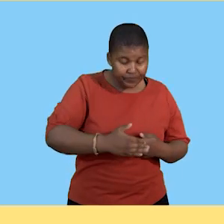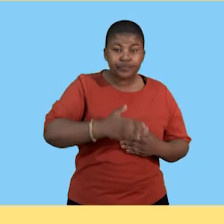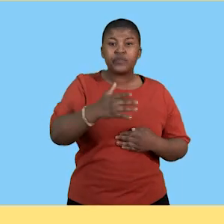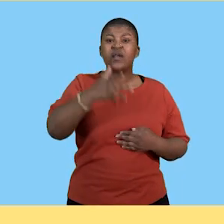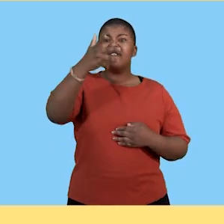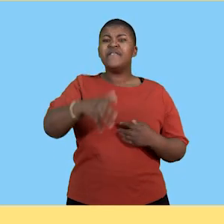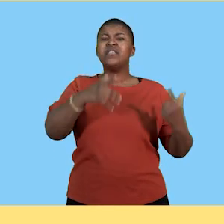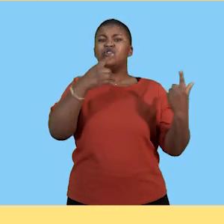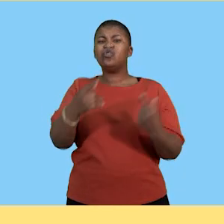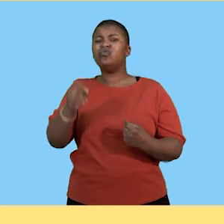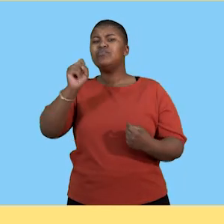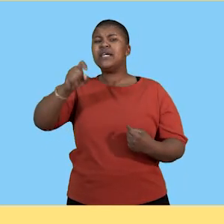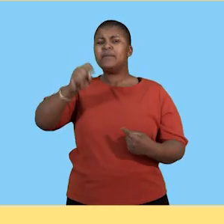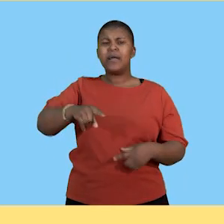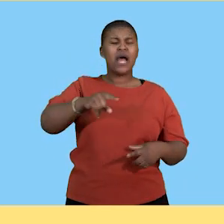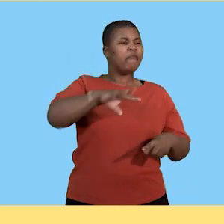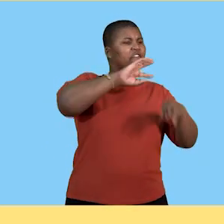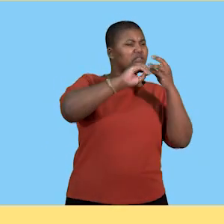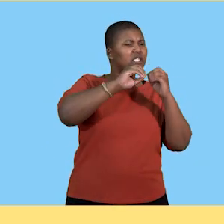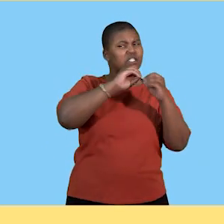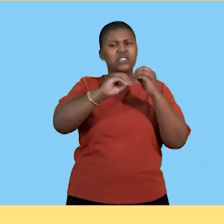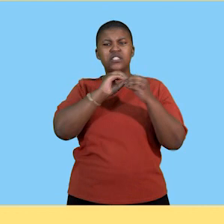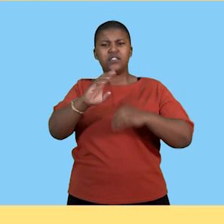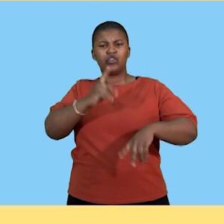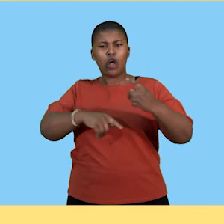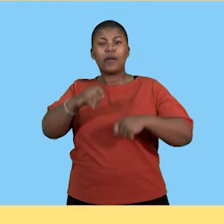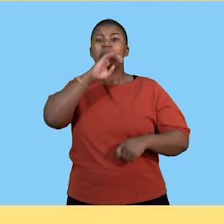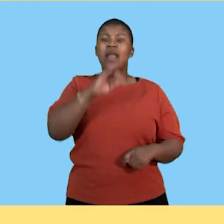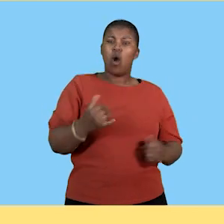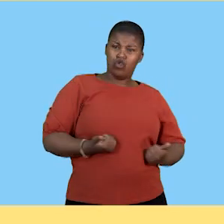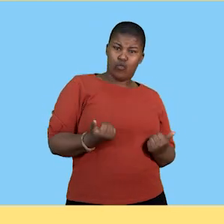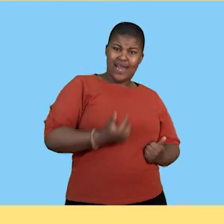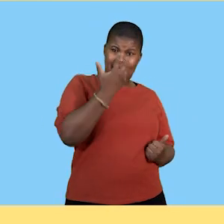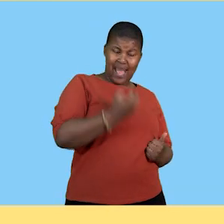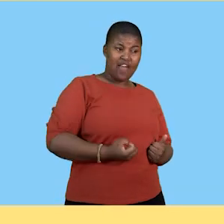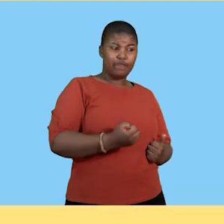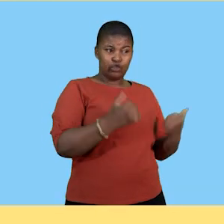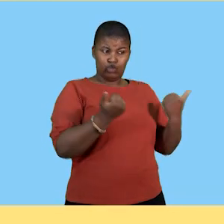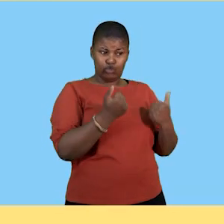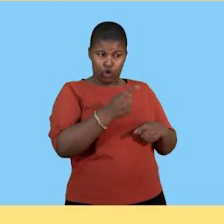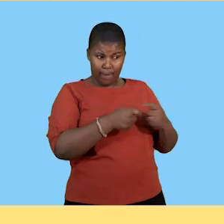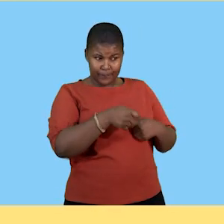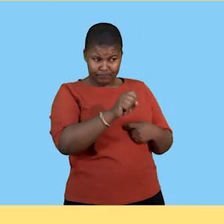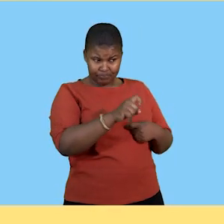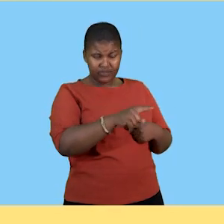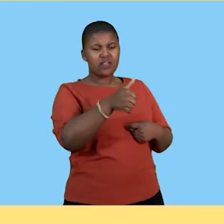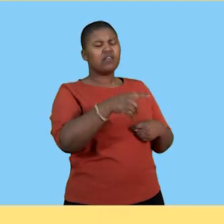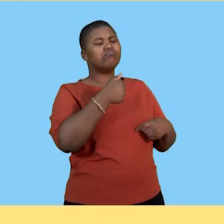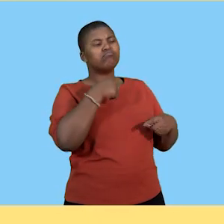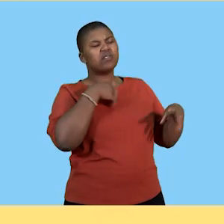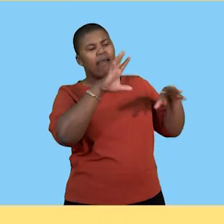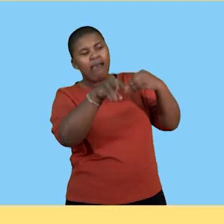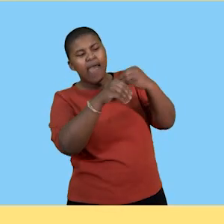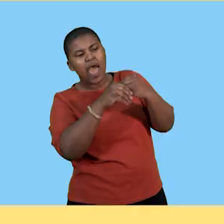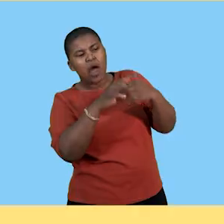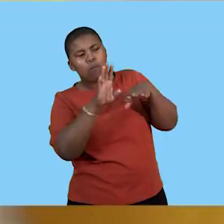the value of 50,000. So we did some extensions. We had an existing shop, then we extended it.